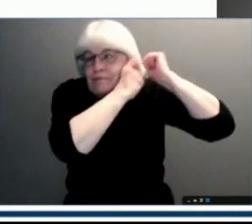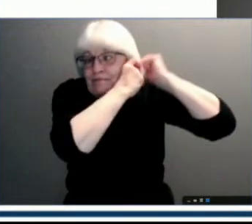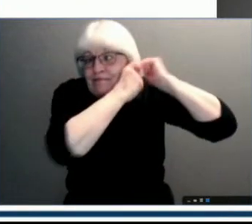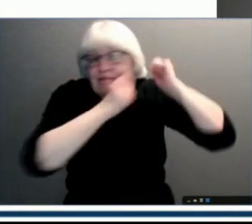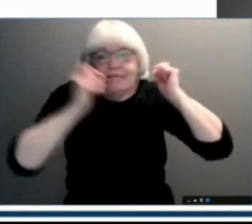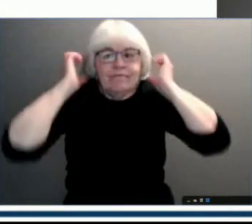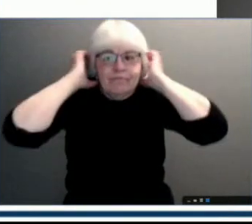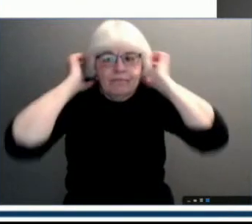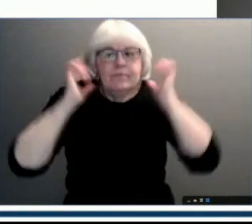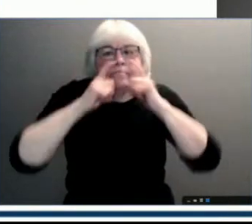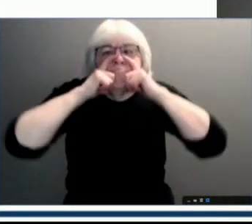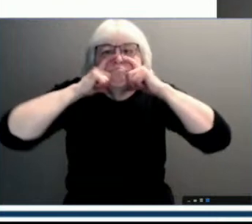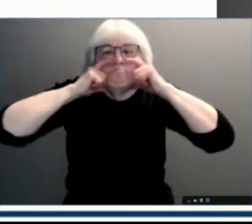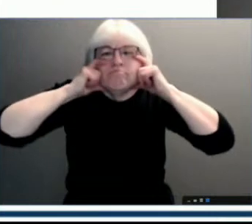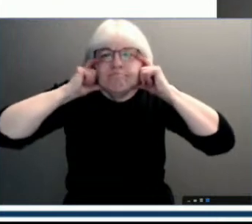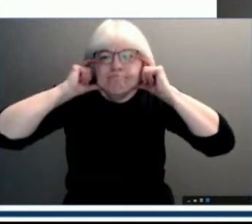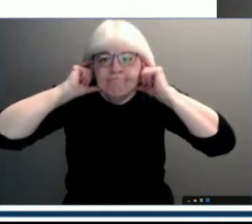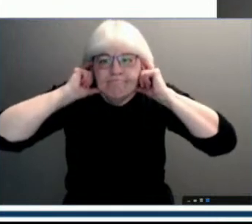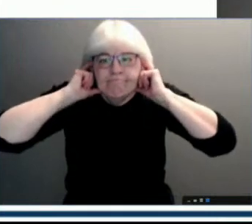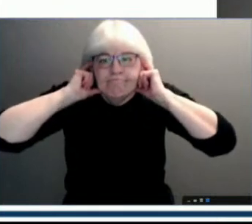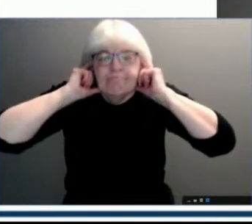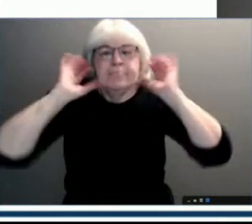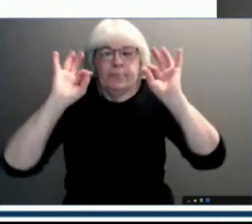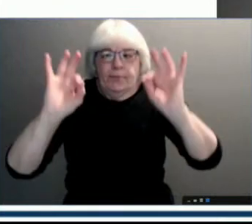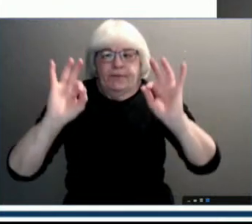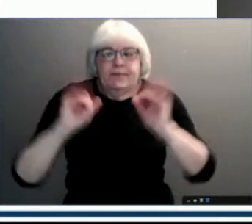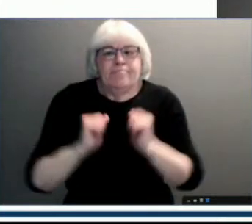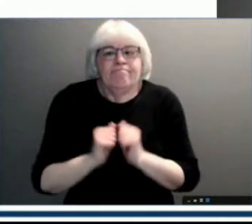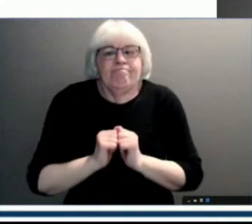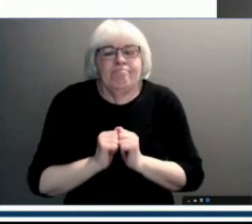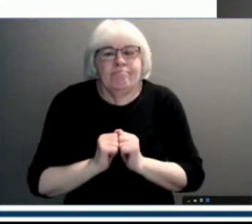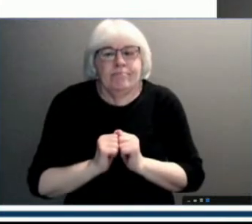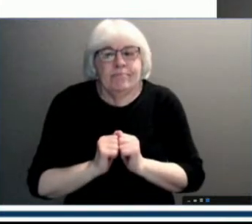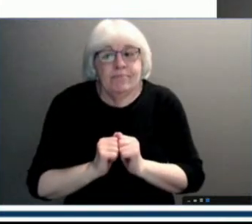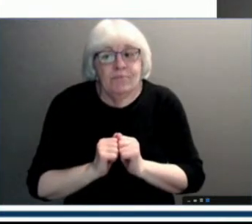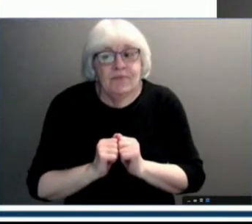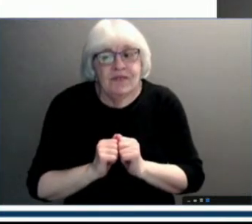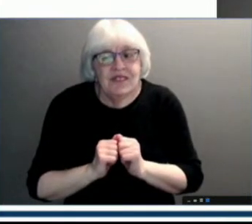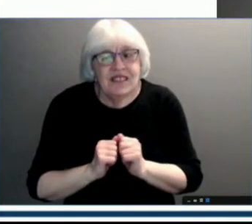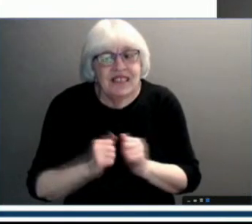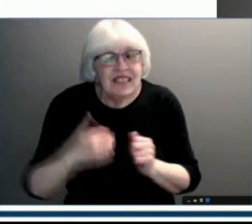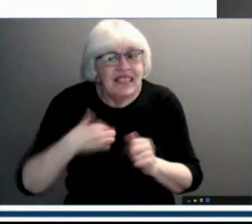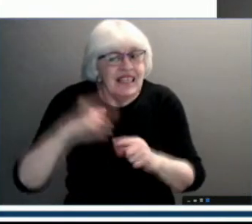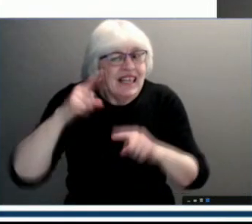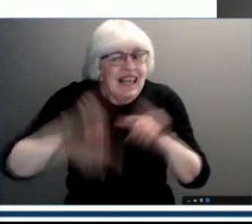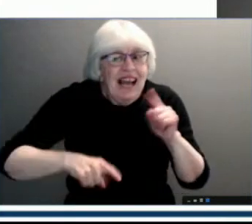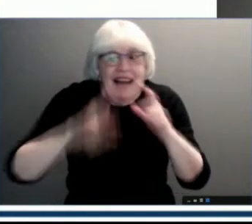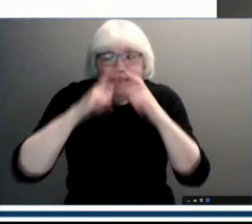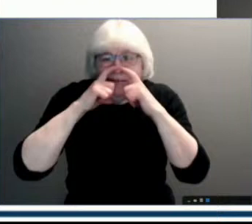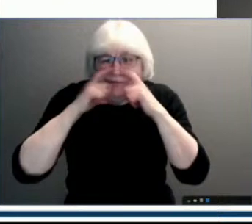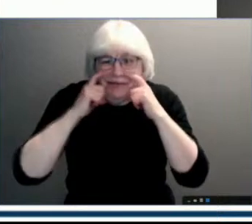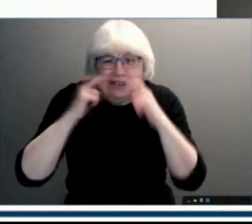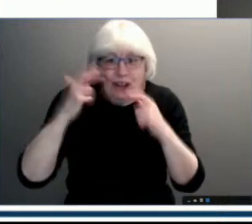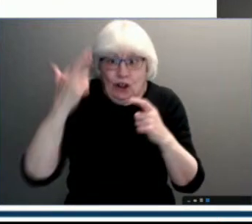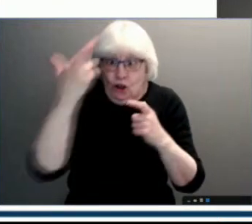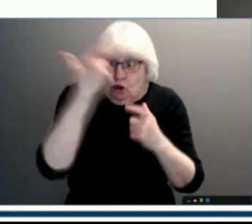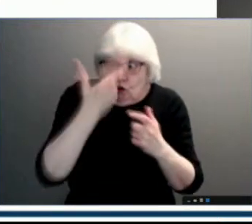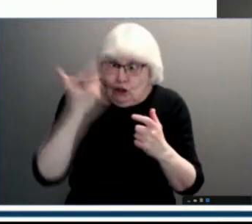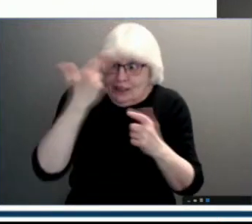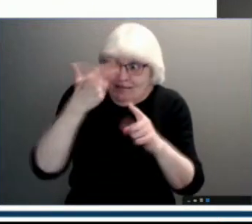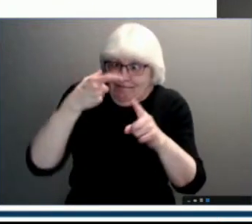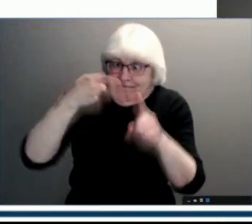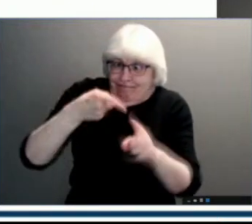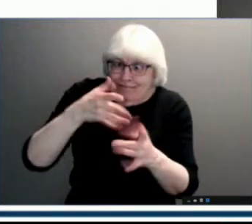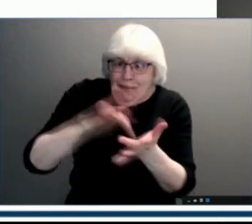fit. And unless you have a valid medical reason for not wearing a mask, wear a mask where it's required.